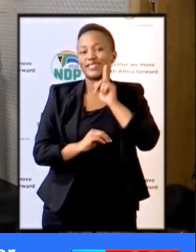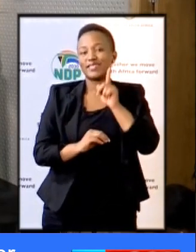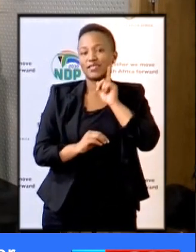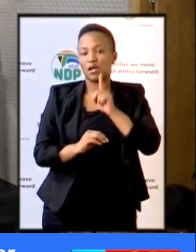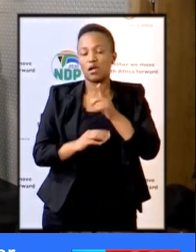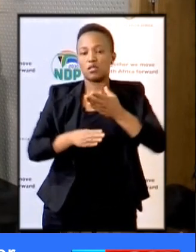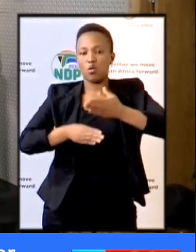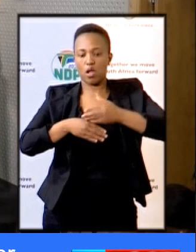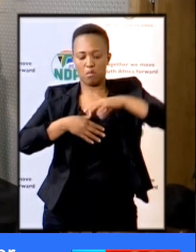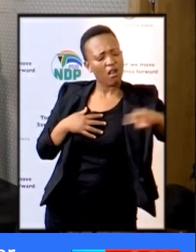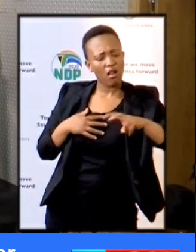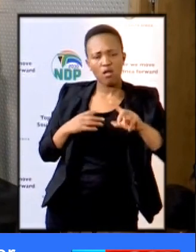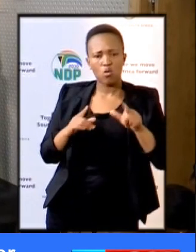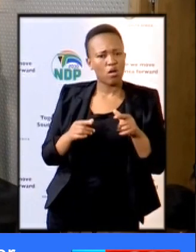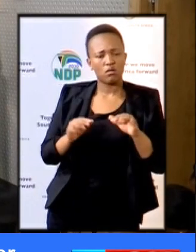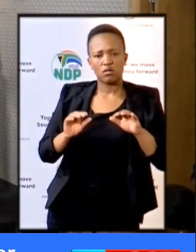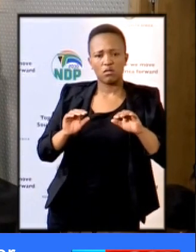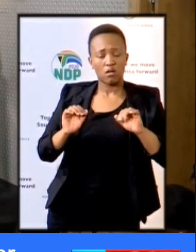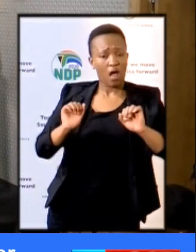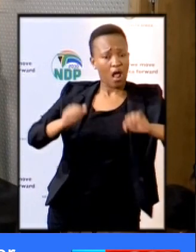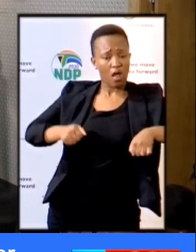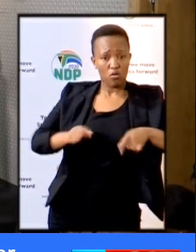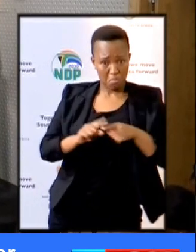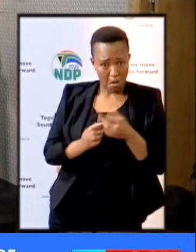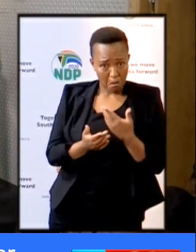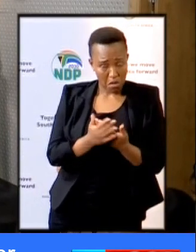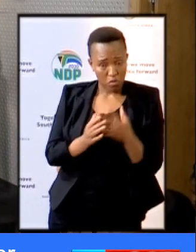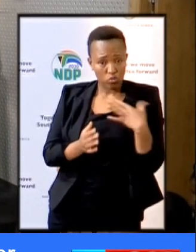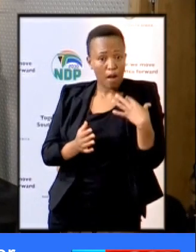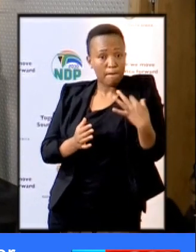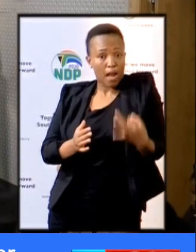in a different to apply for permits.